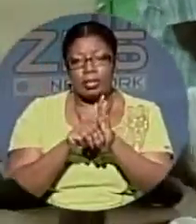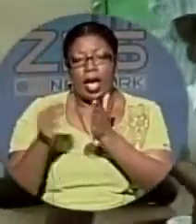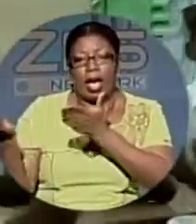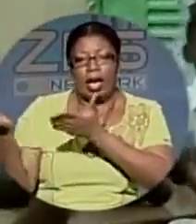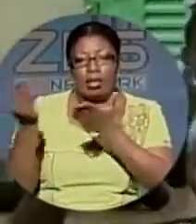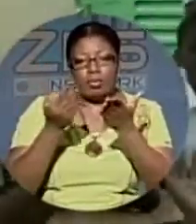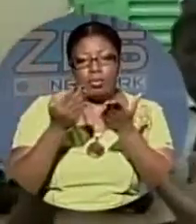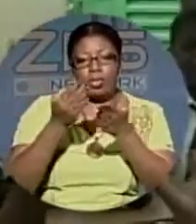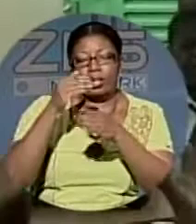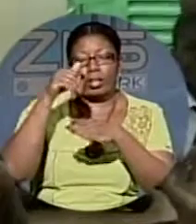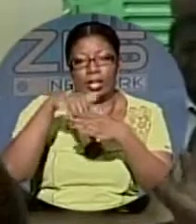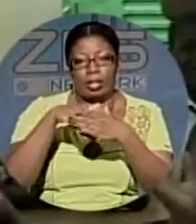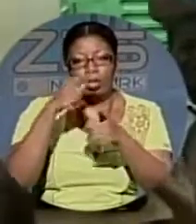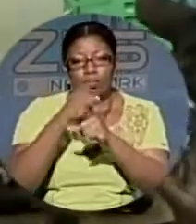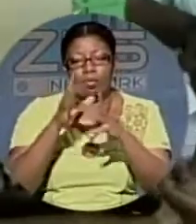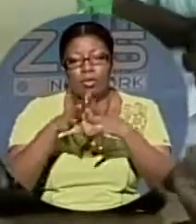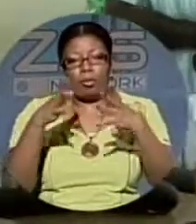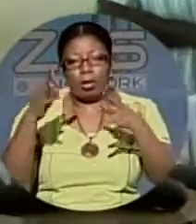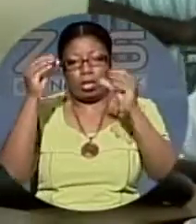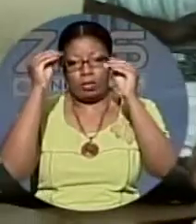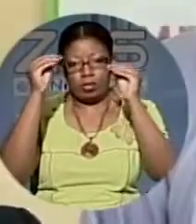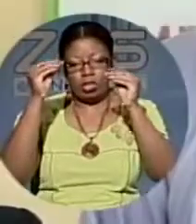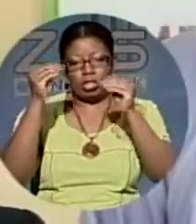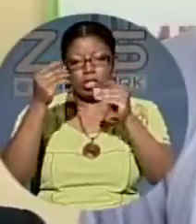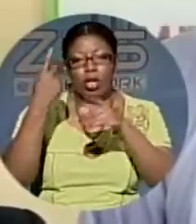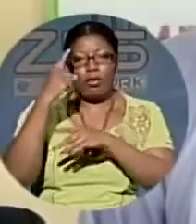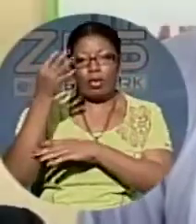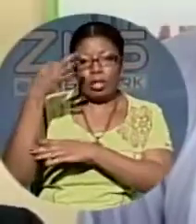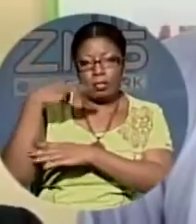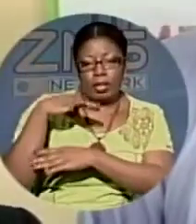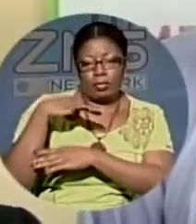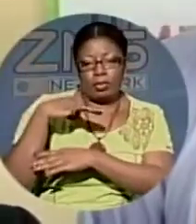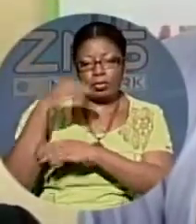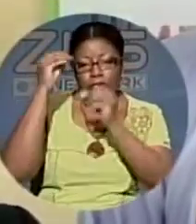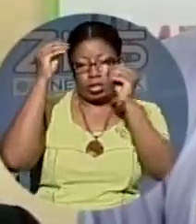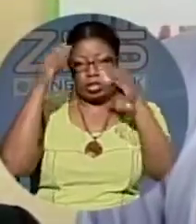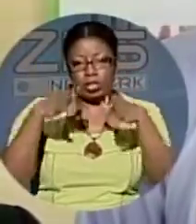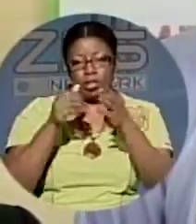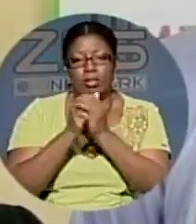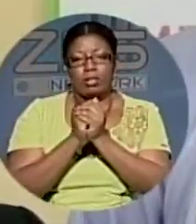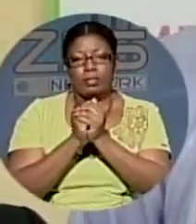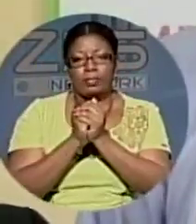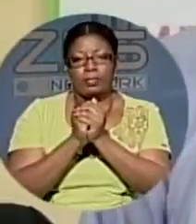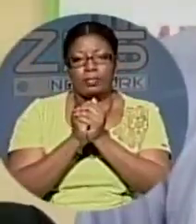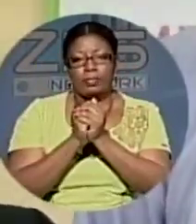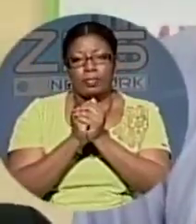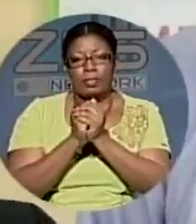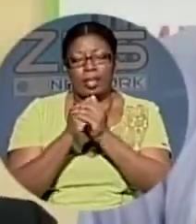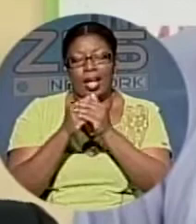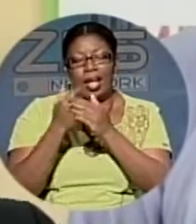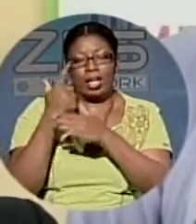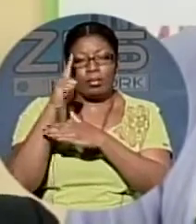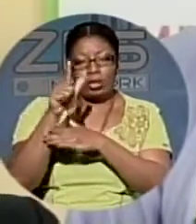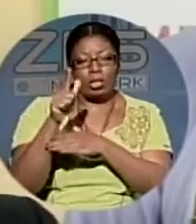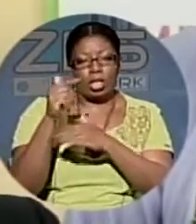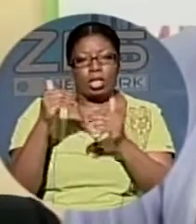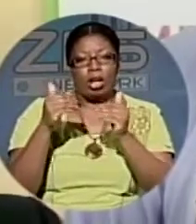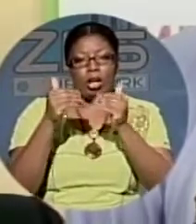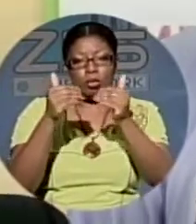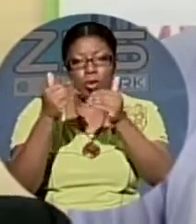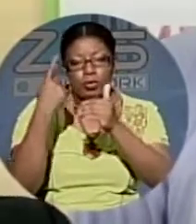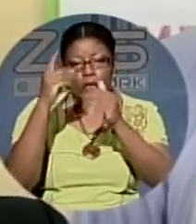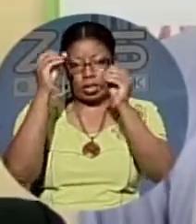to the overall benefit of students. Well, I'm looking forward to those teachers because, well, we cannot afford, I think, okay,